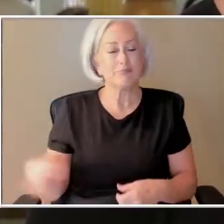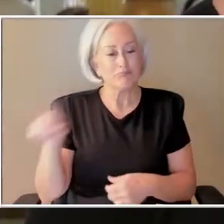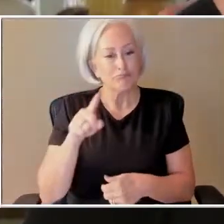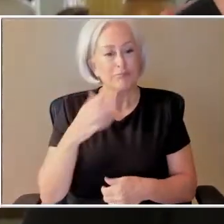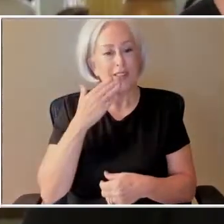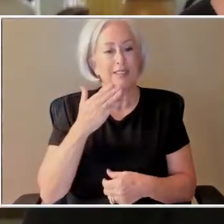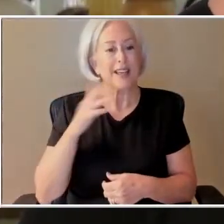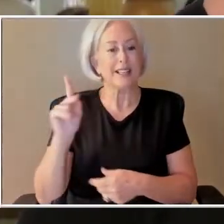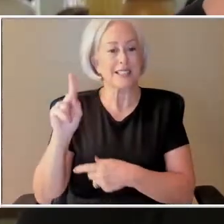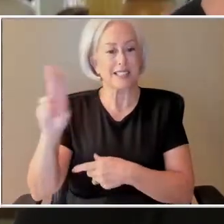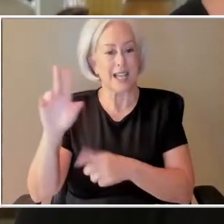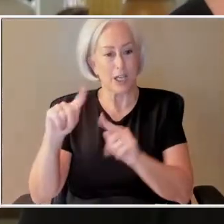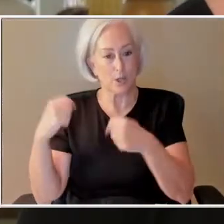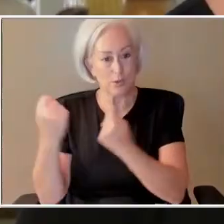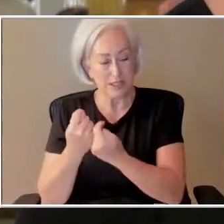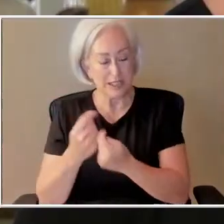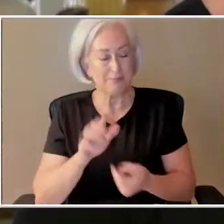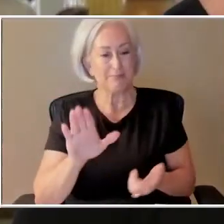without him.